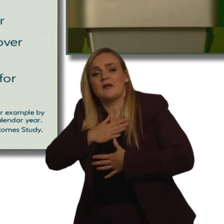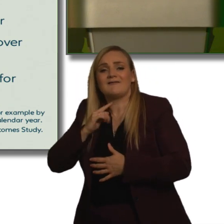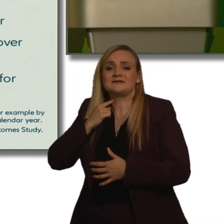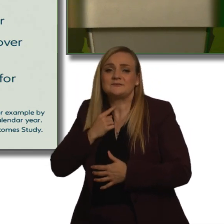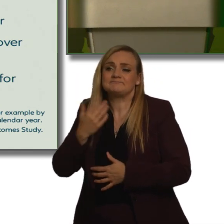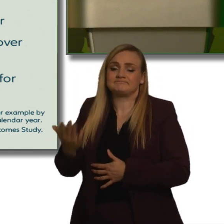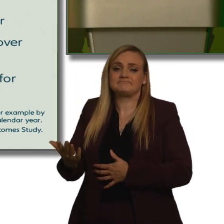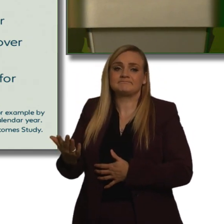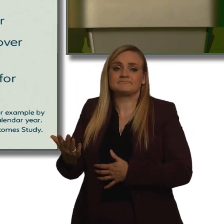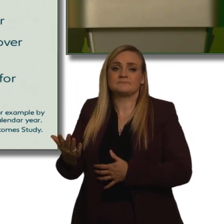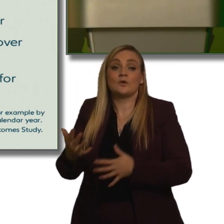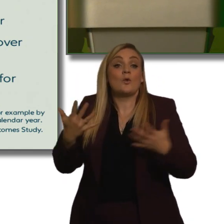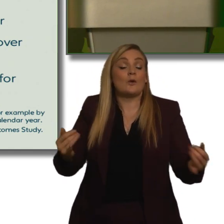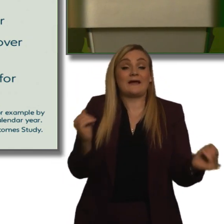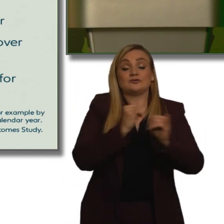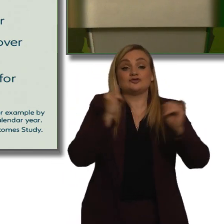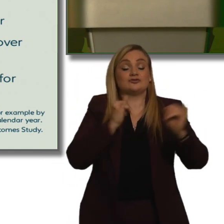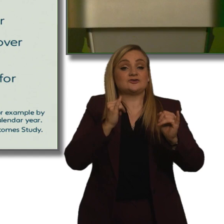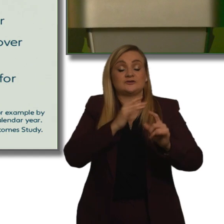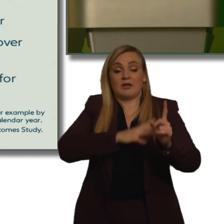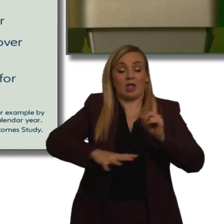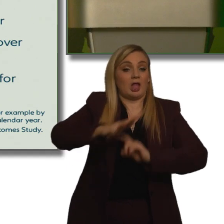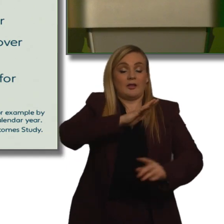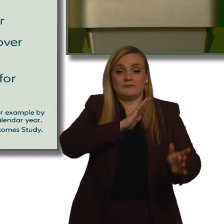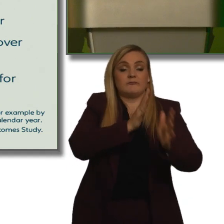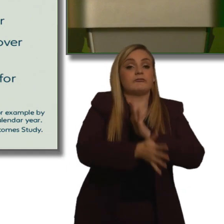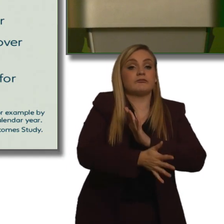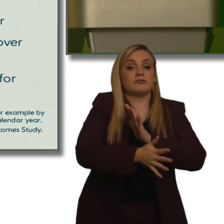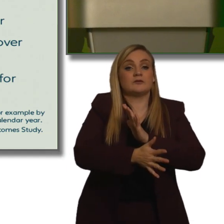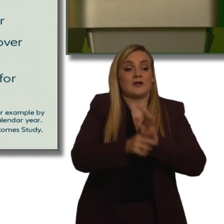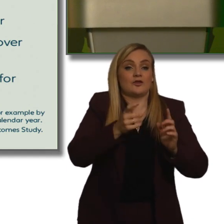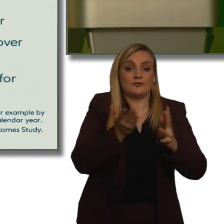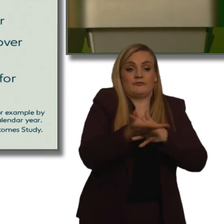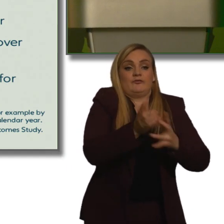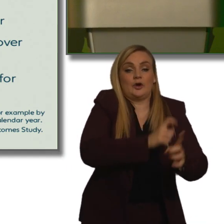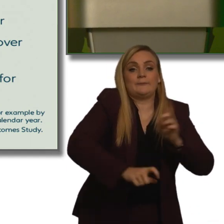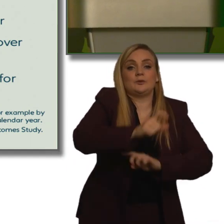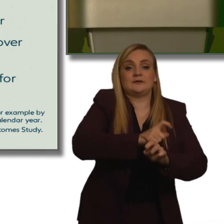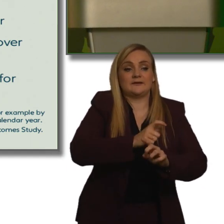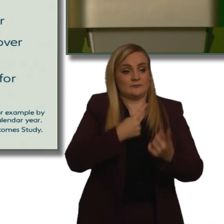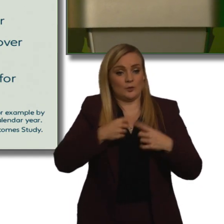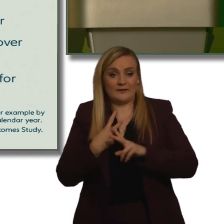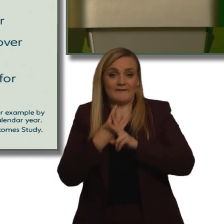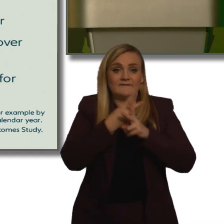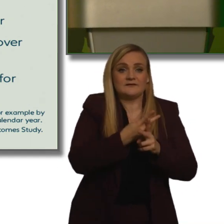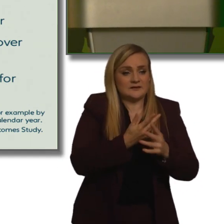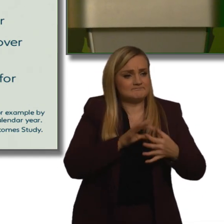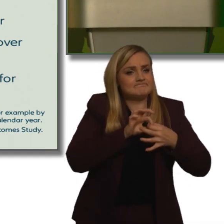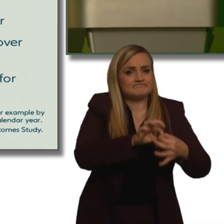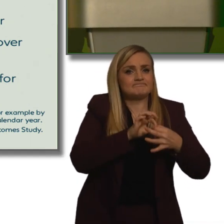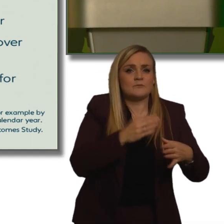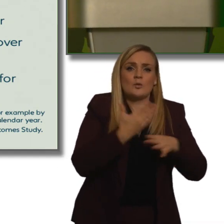a tragedy or natural disaster affects a community, we may go out and offer support to local people or work alongside police or